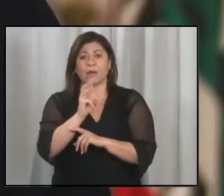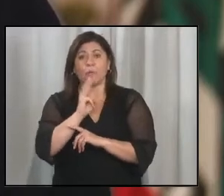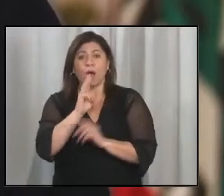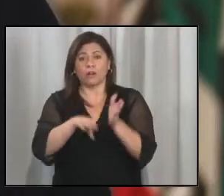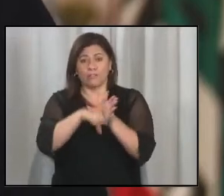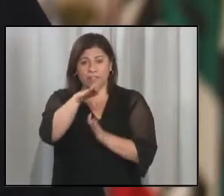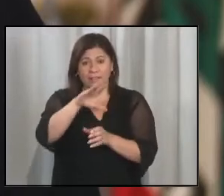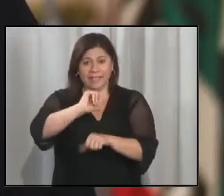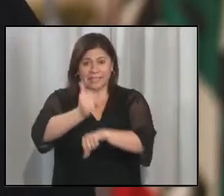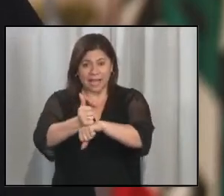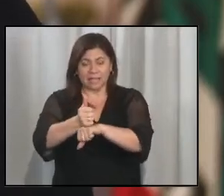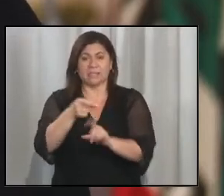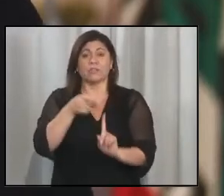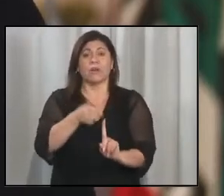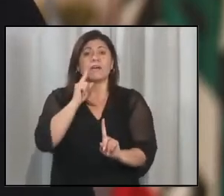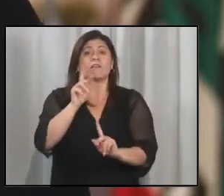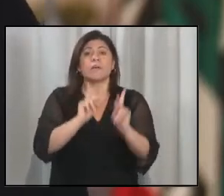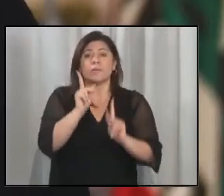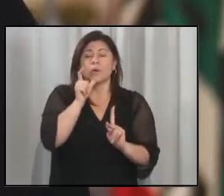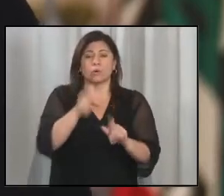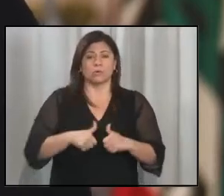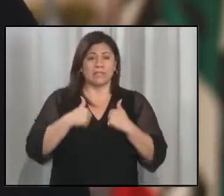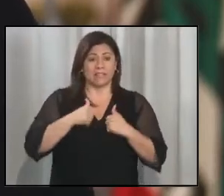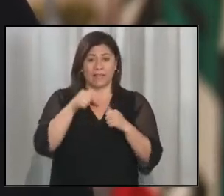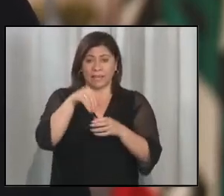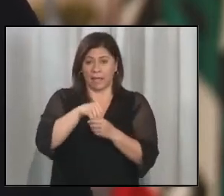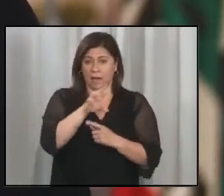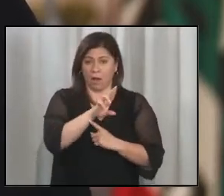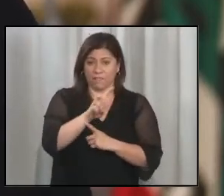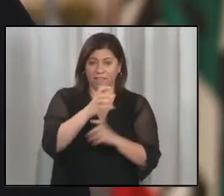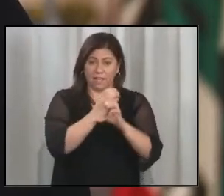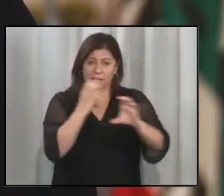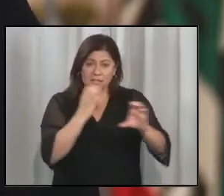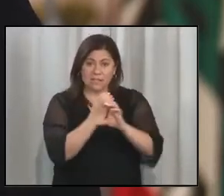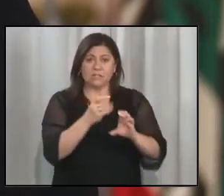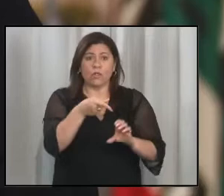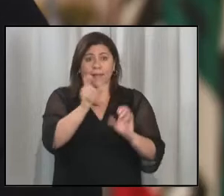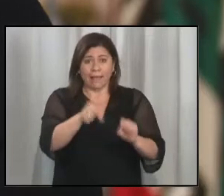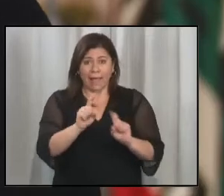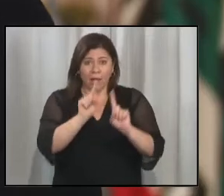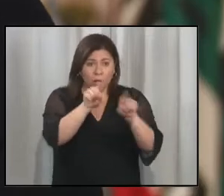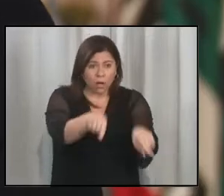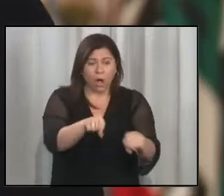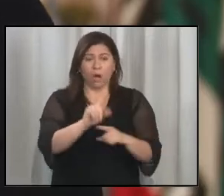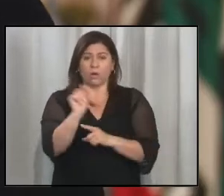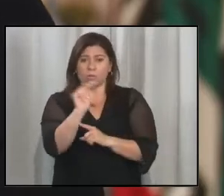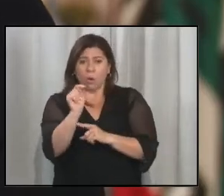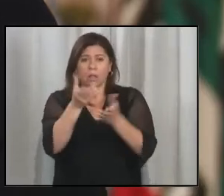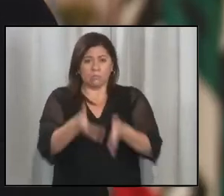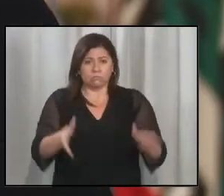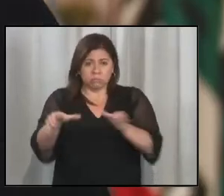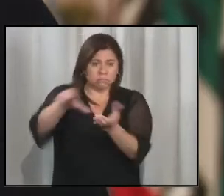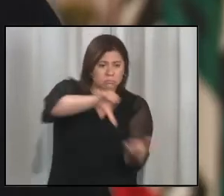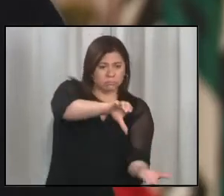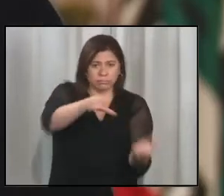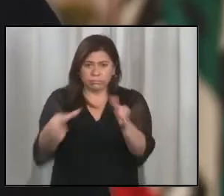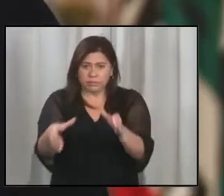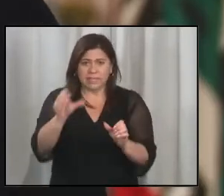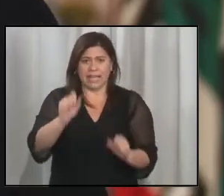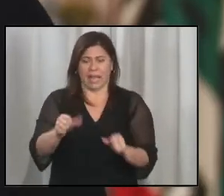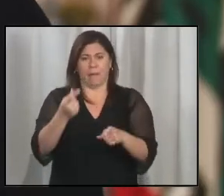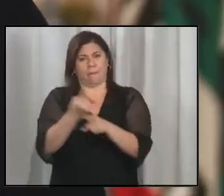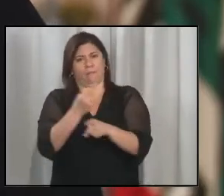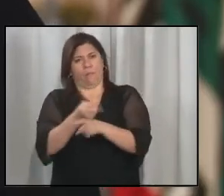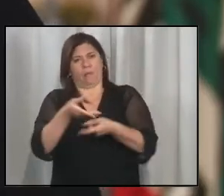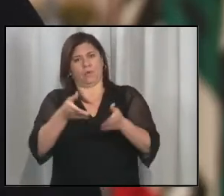experiencing homelessness and living in RVs, and it will offer sanitation dump stations, which will allow people to properly dispose